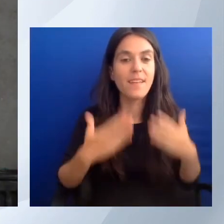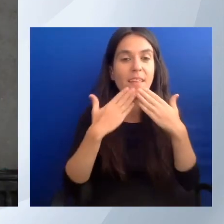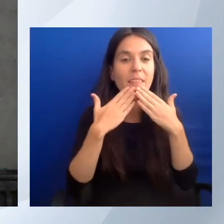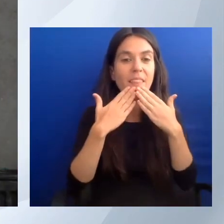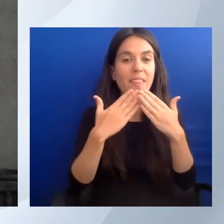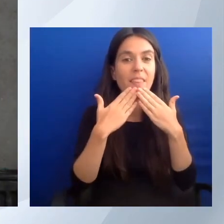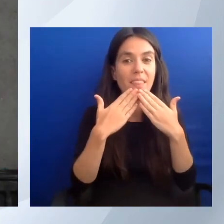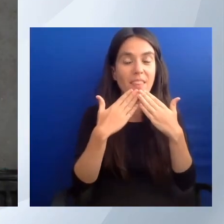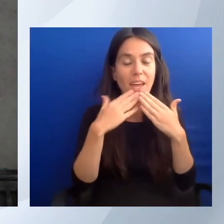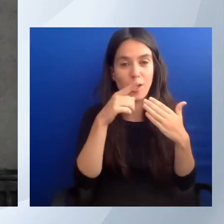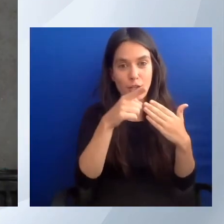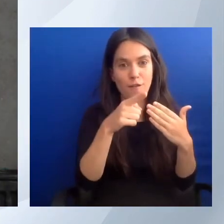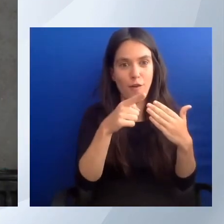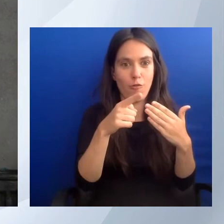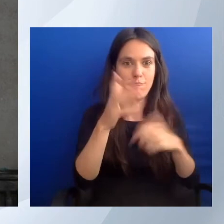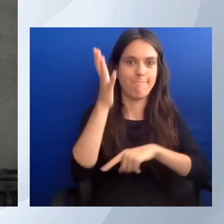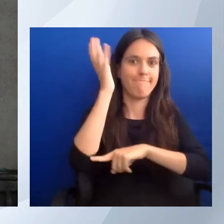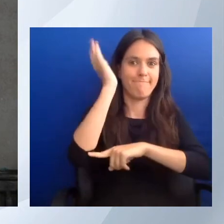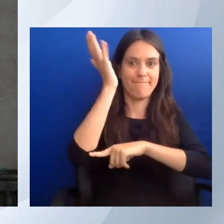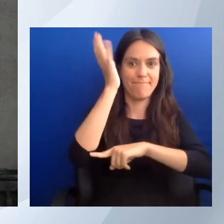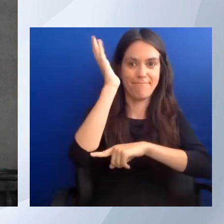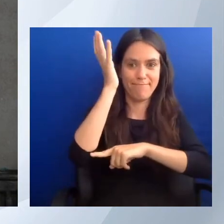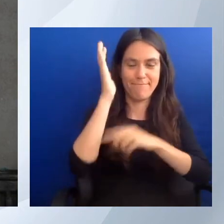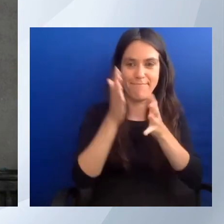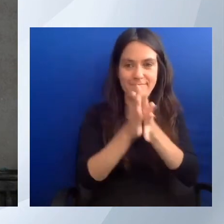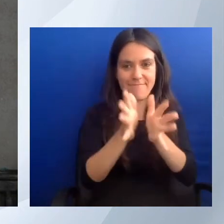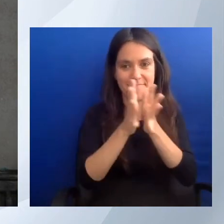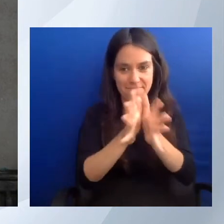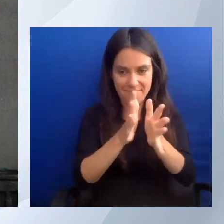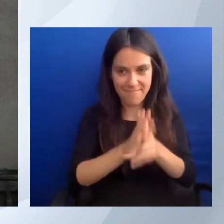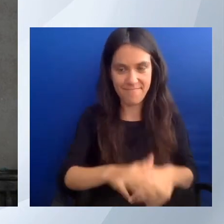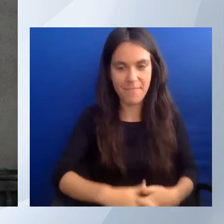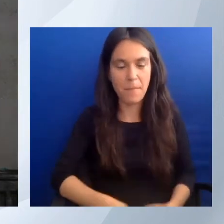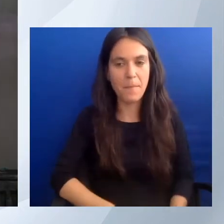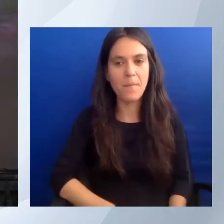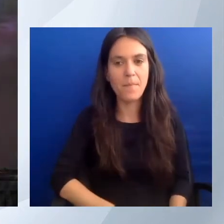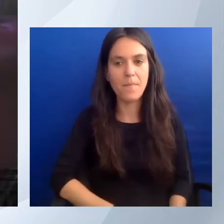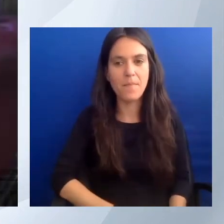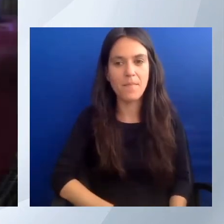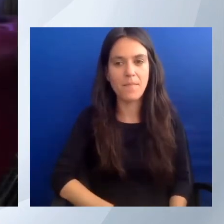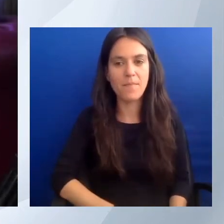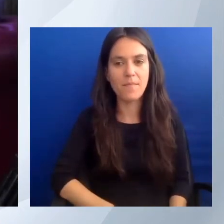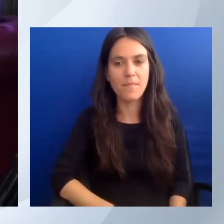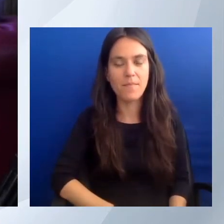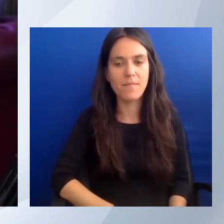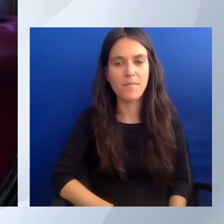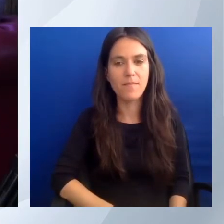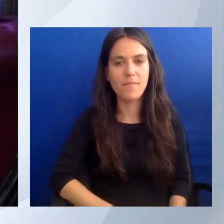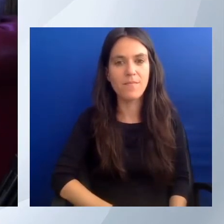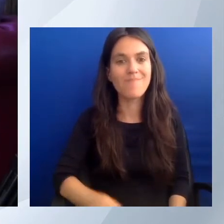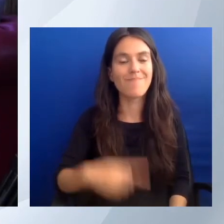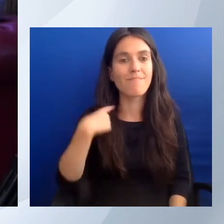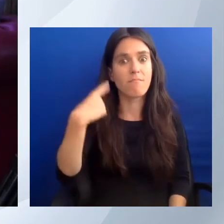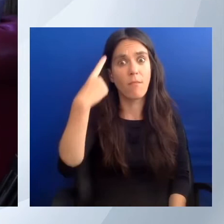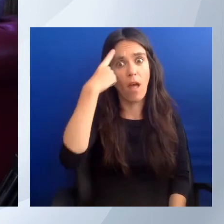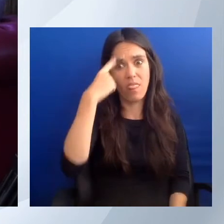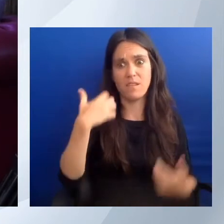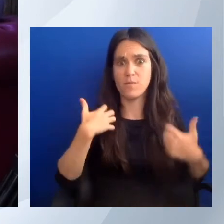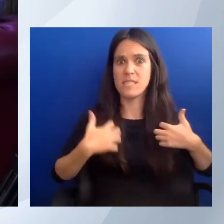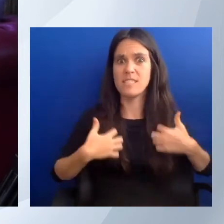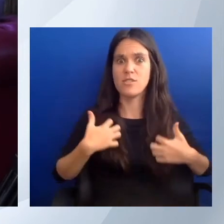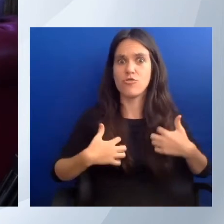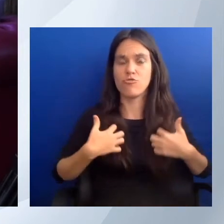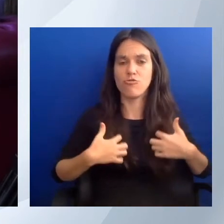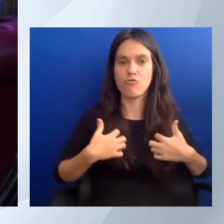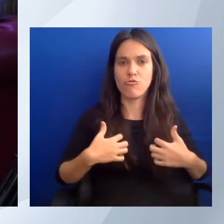session. Like, this is. Well, I think it's quite powerful. I just moved my homepage